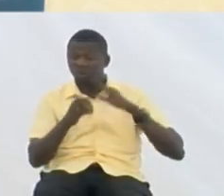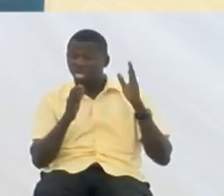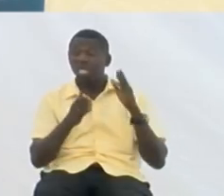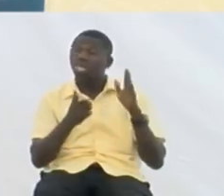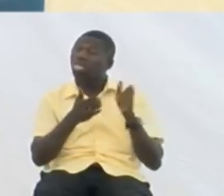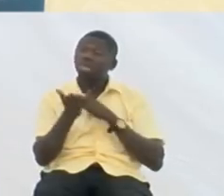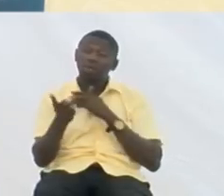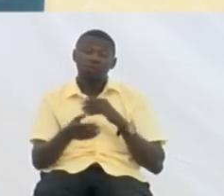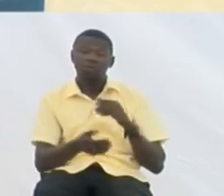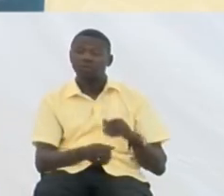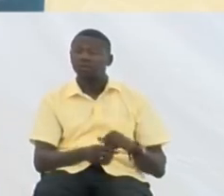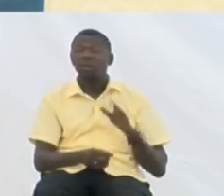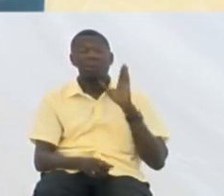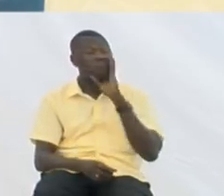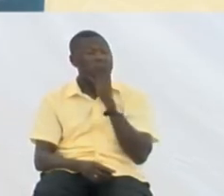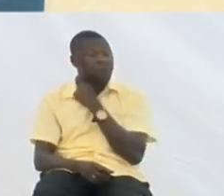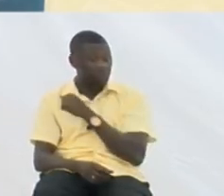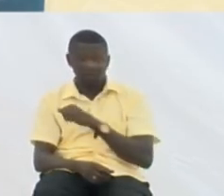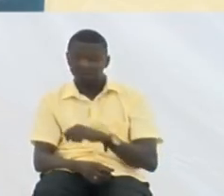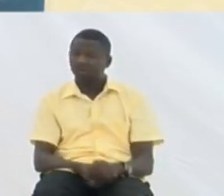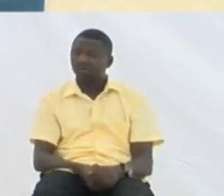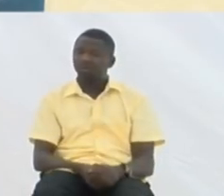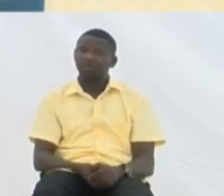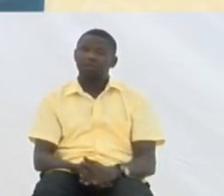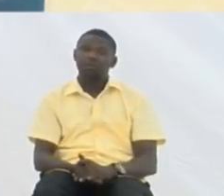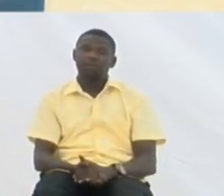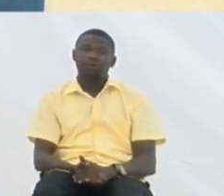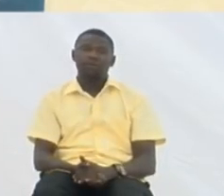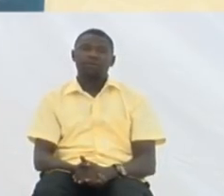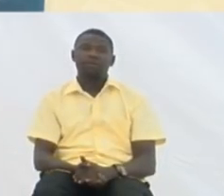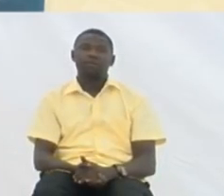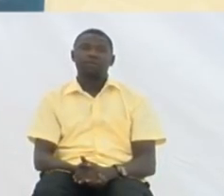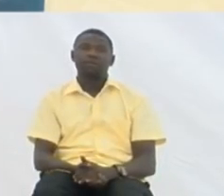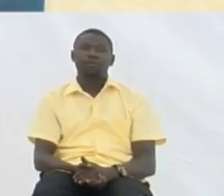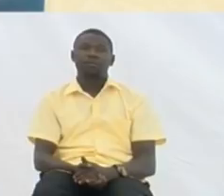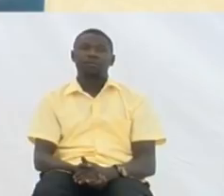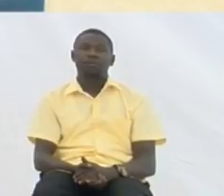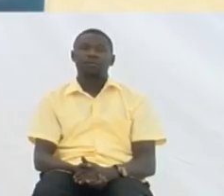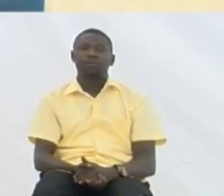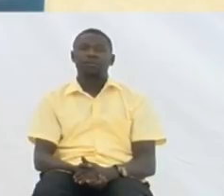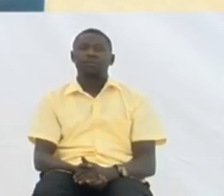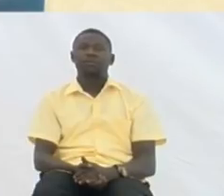enough, they'll tell you have to drink the whole cup and finish it. You